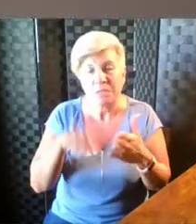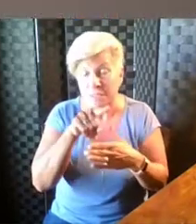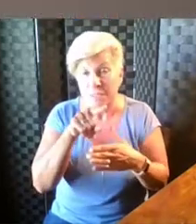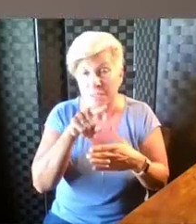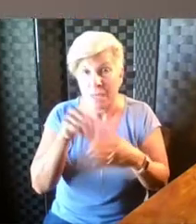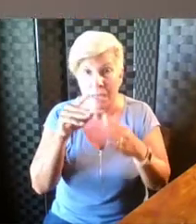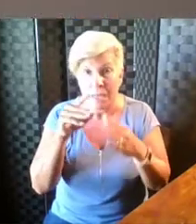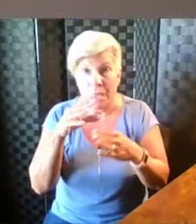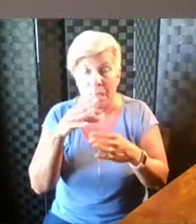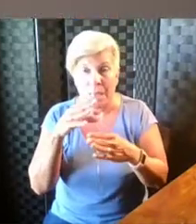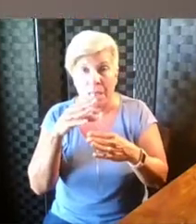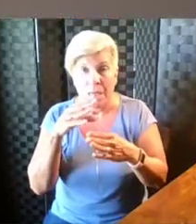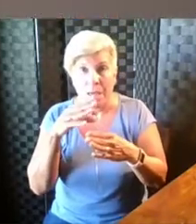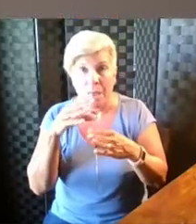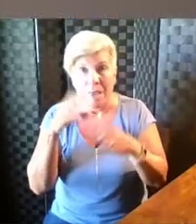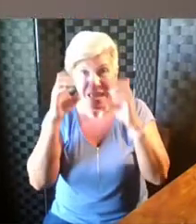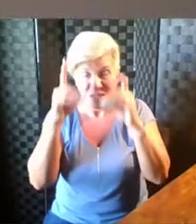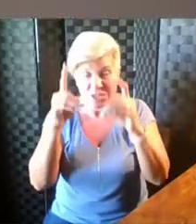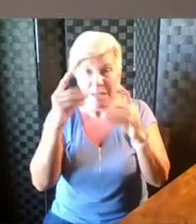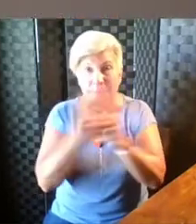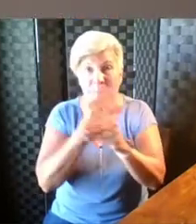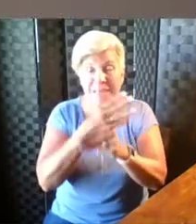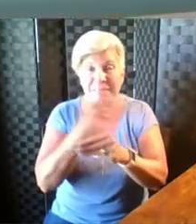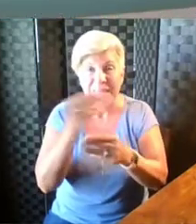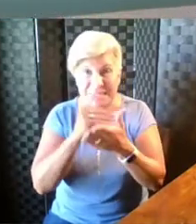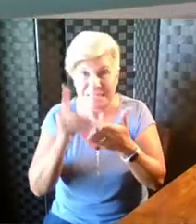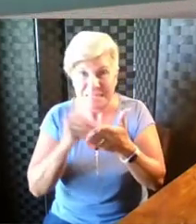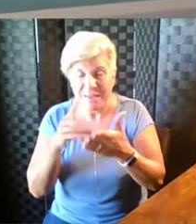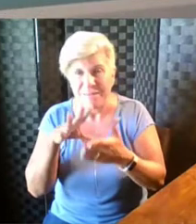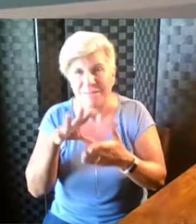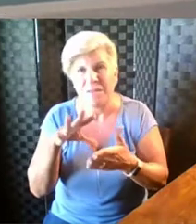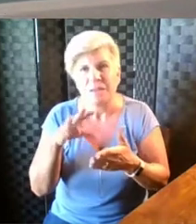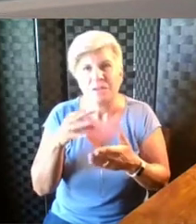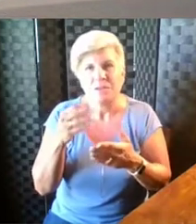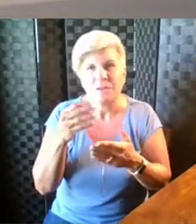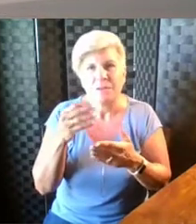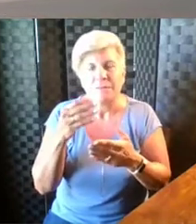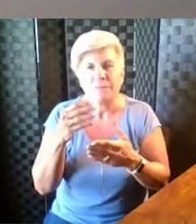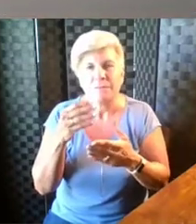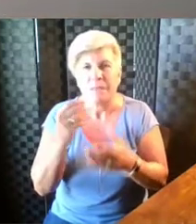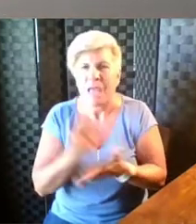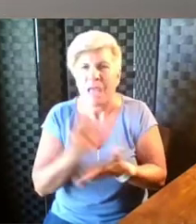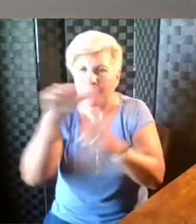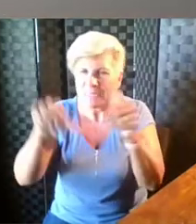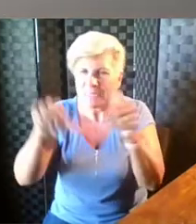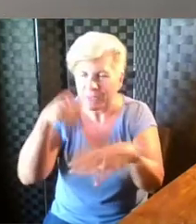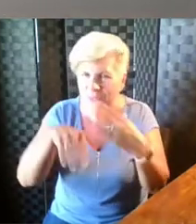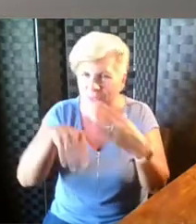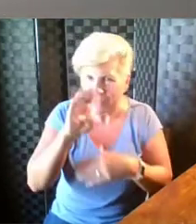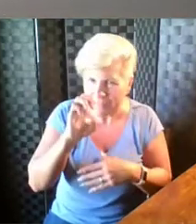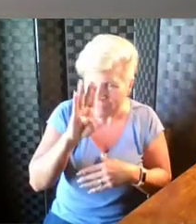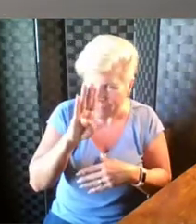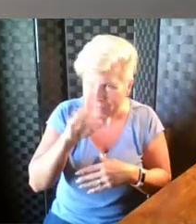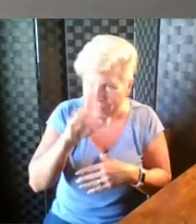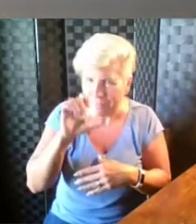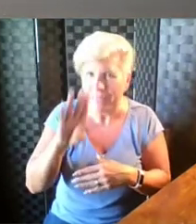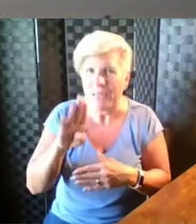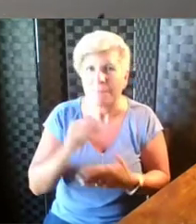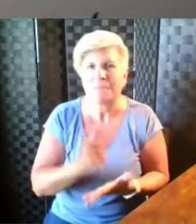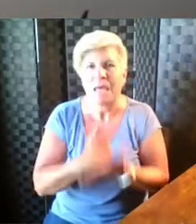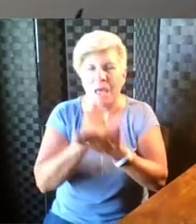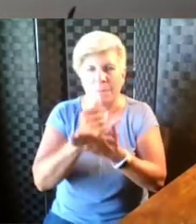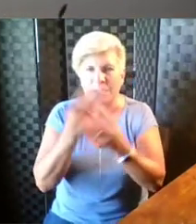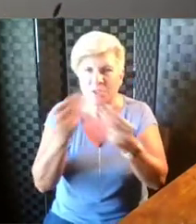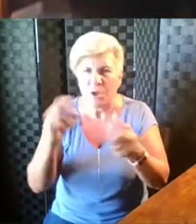art, education, math, and design find common ground in the lab, creating games for learning, health, and to